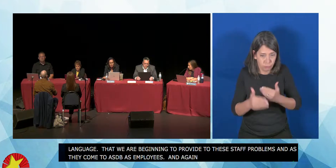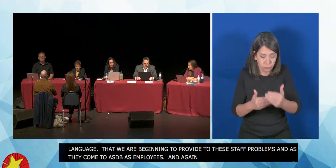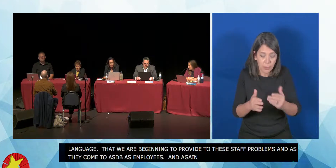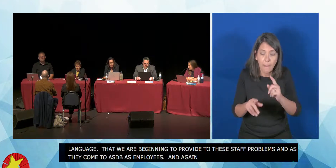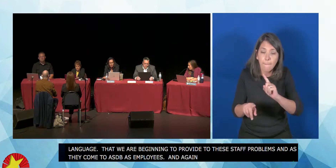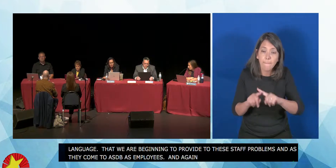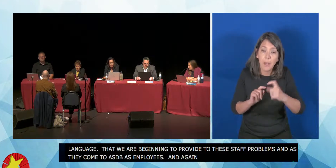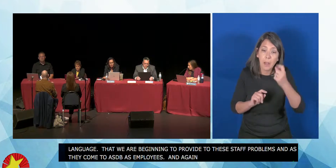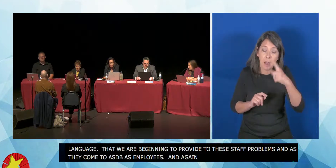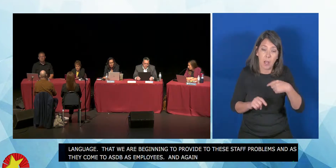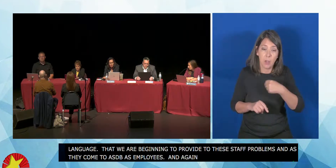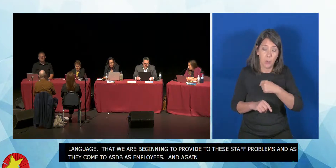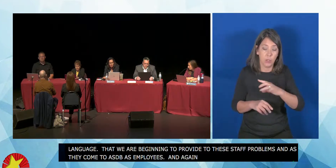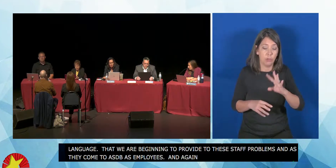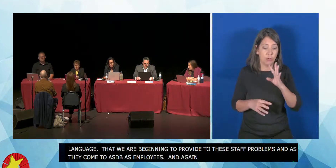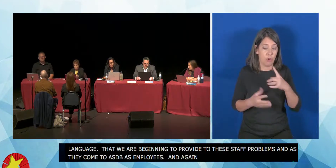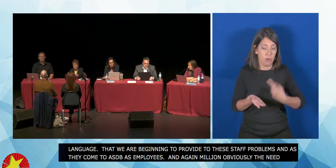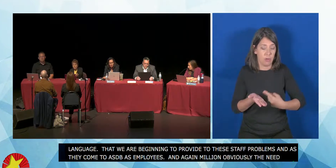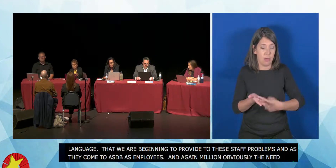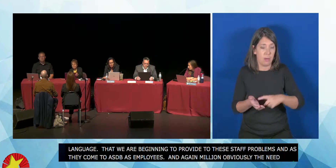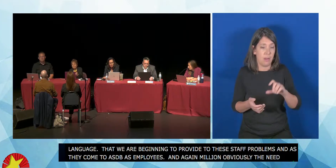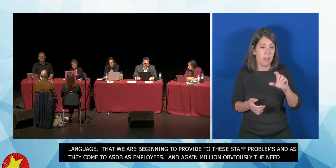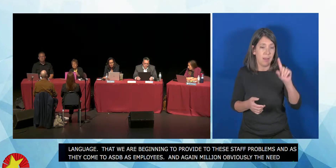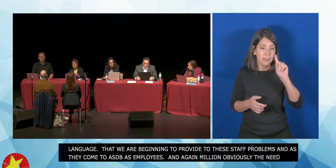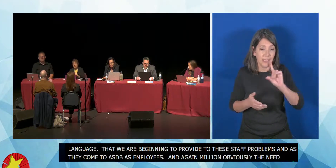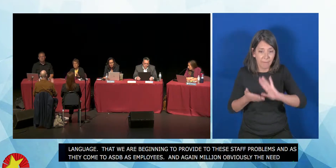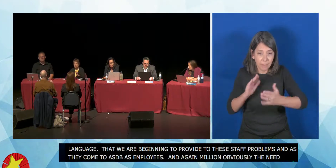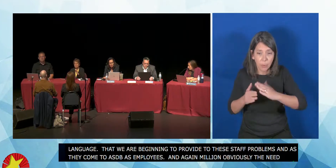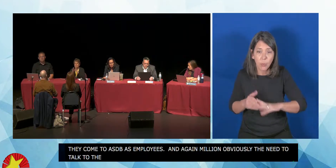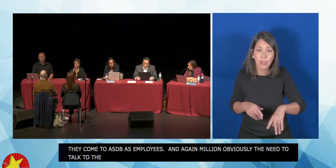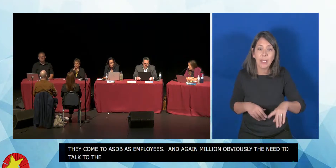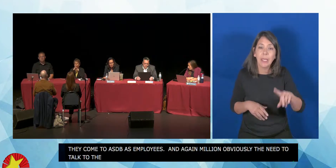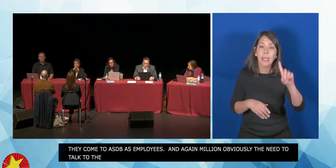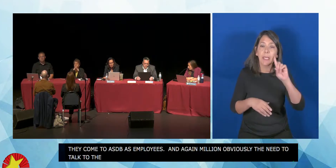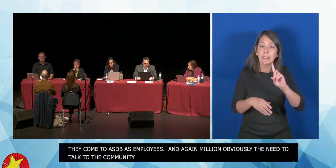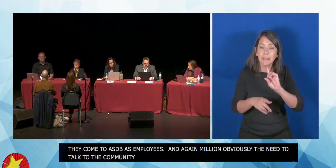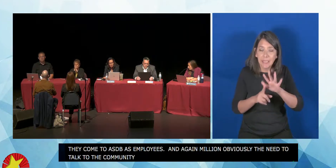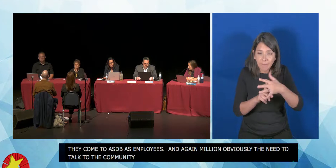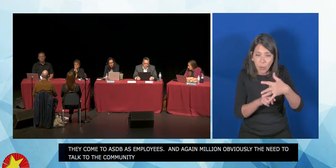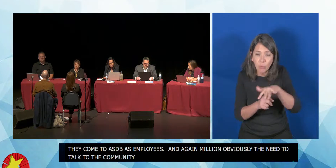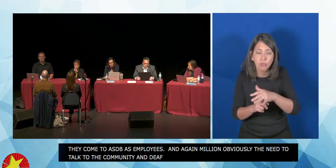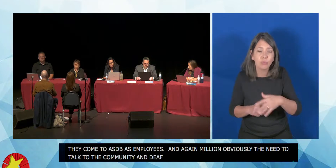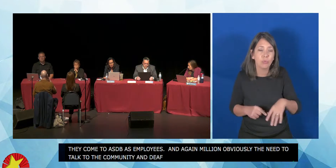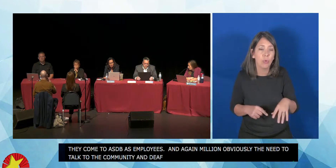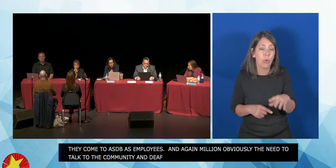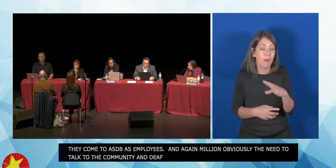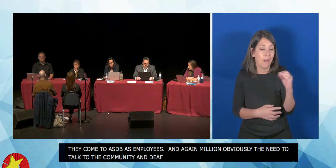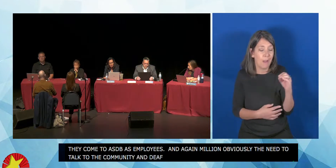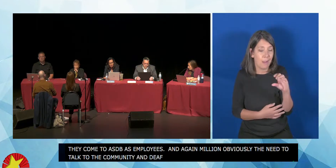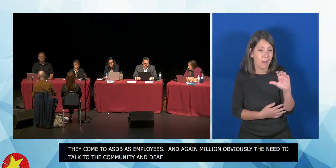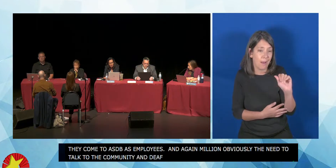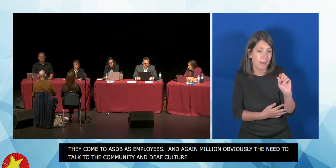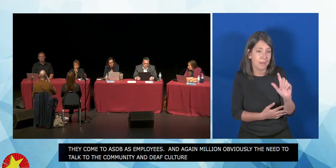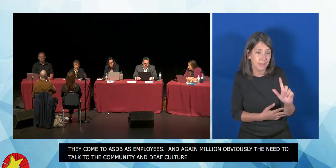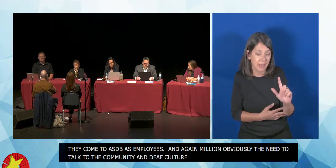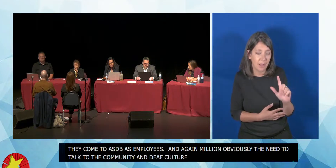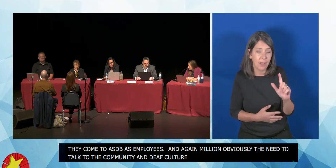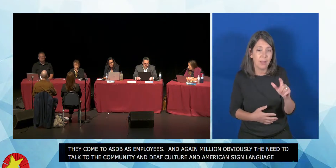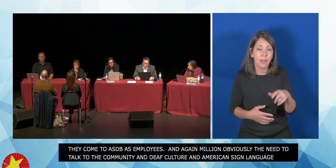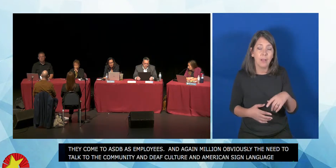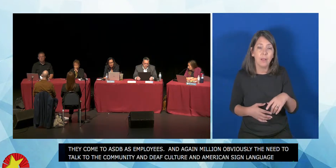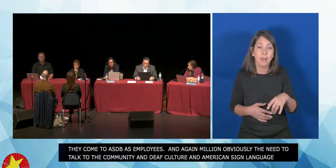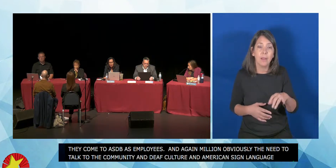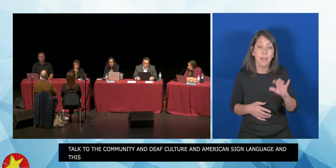talk about the deaf community, the deaf culture, and American Sign Language, the topics of